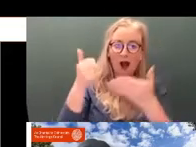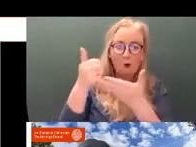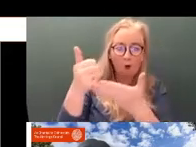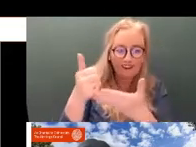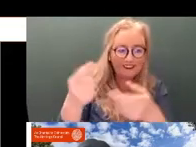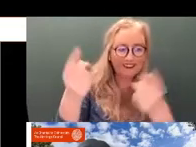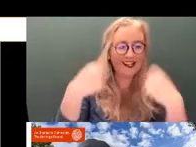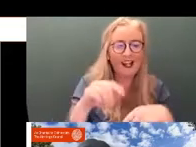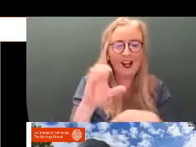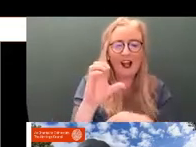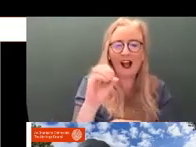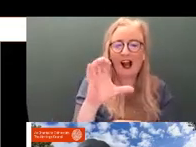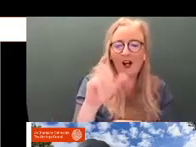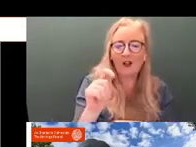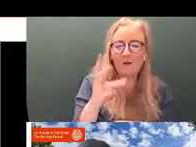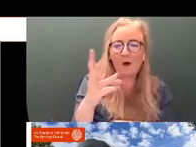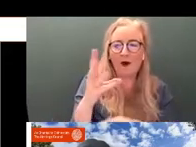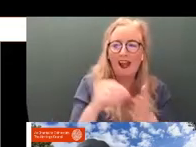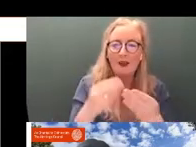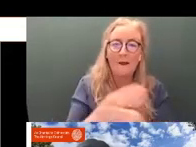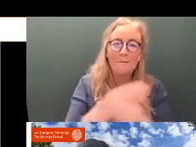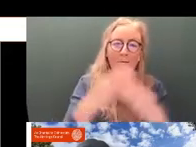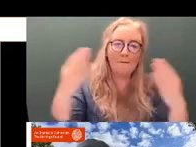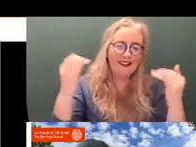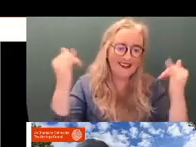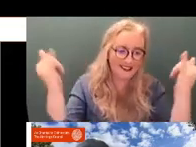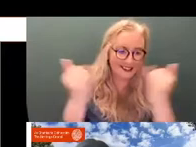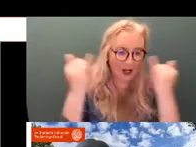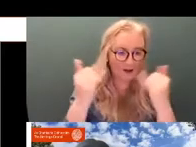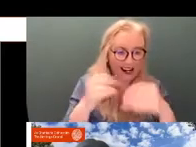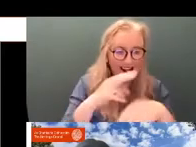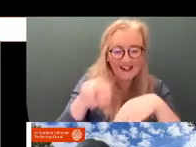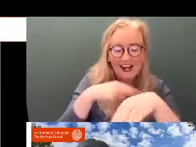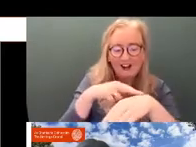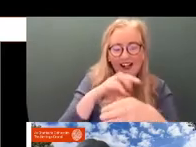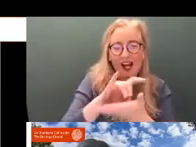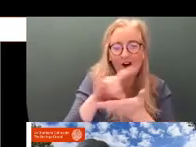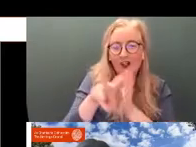October, we'll have that big celebration, the National Heritage Week awards.